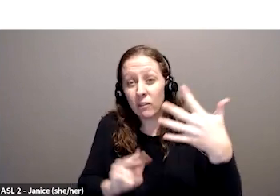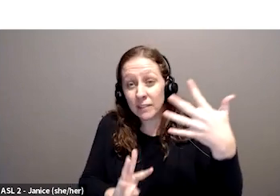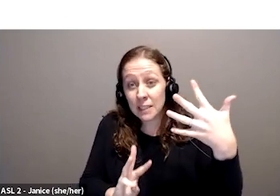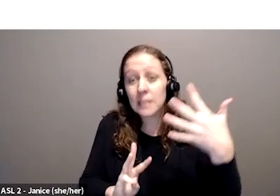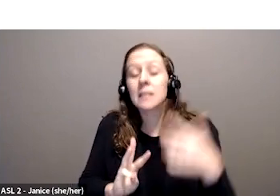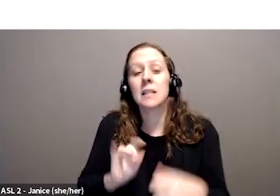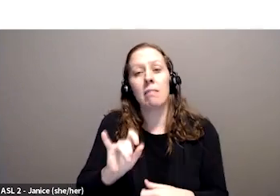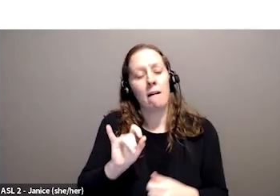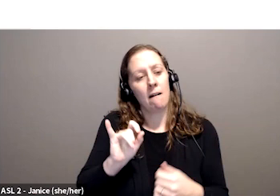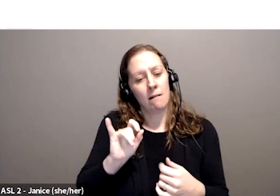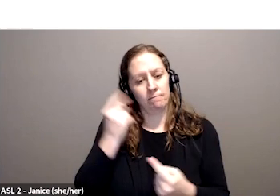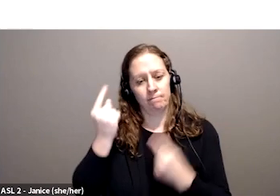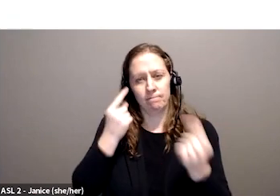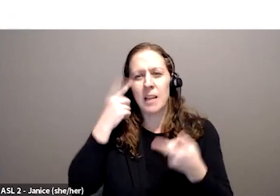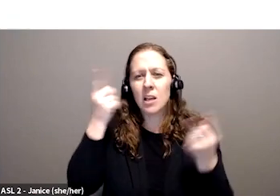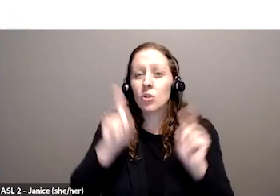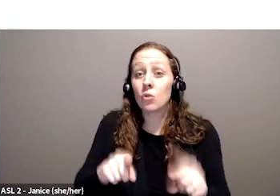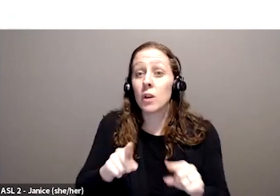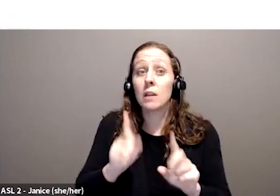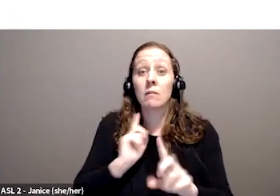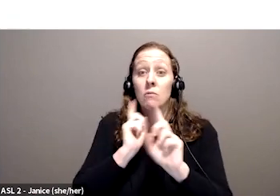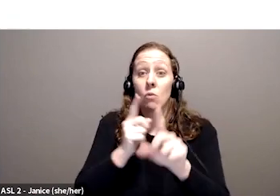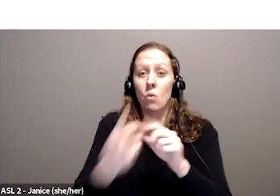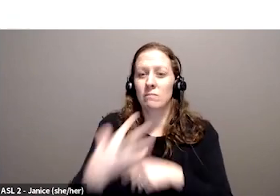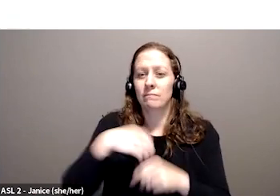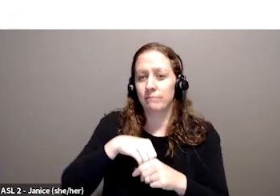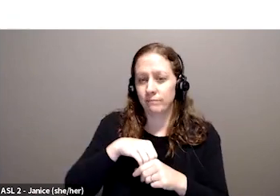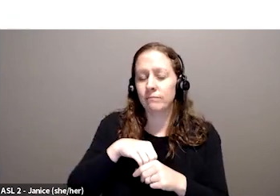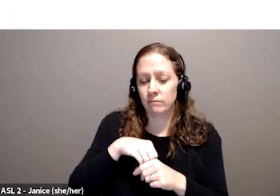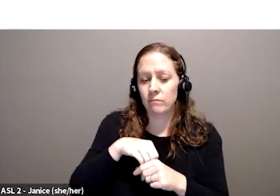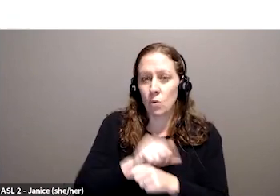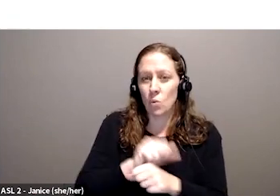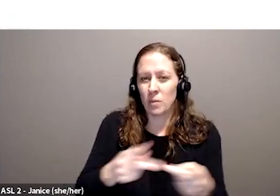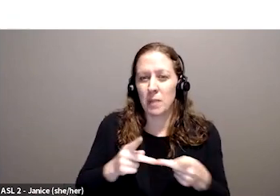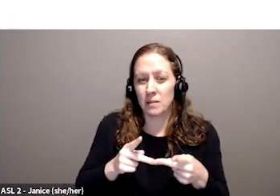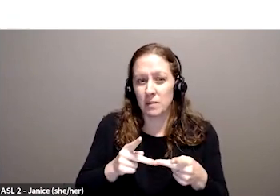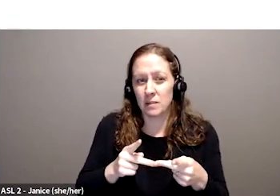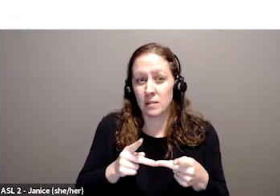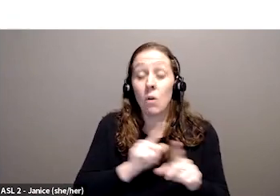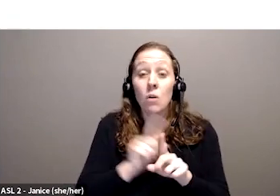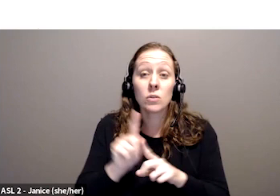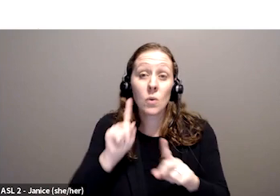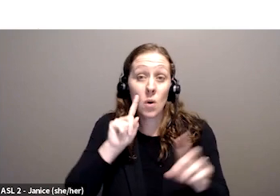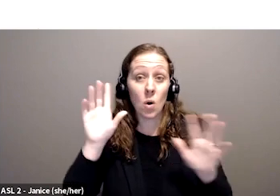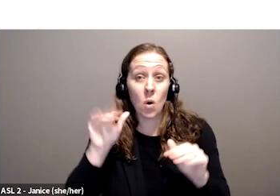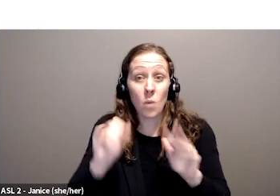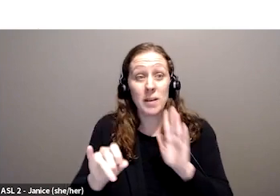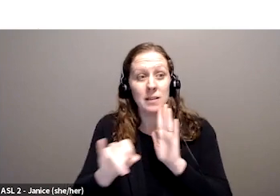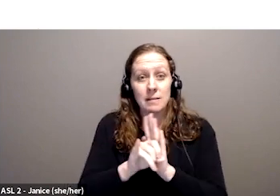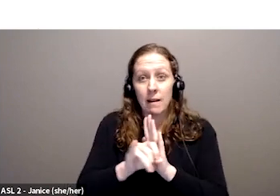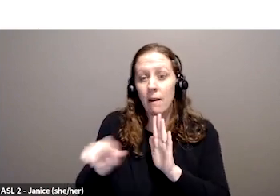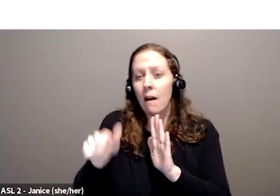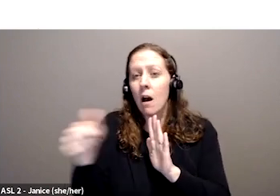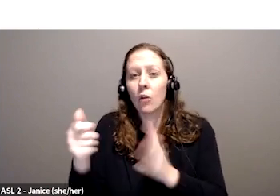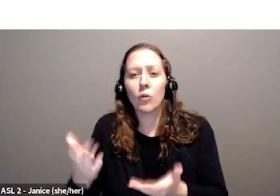best strategies to create more inclusive workplaces in the future of work. We also hope to identify outlier